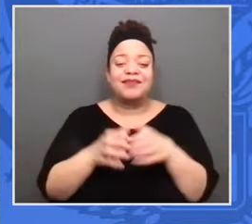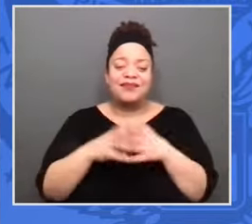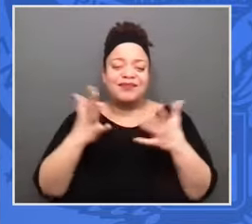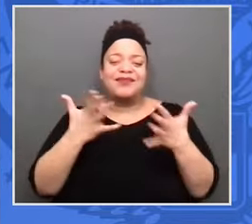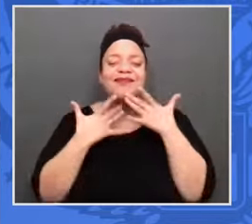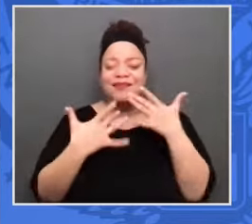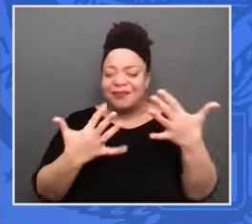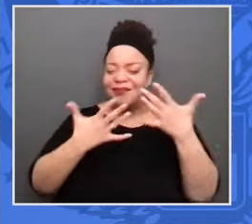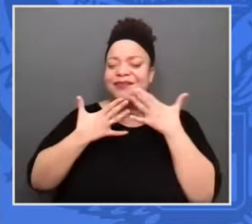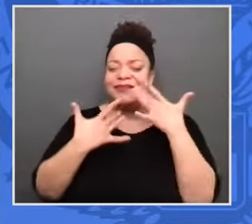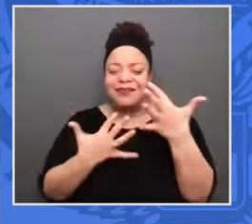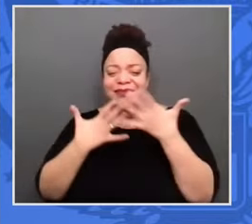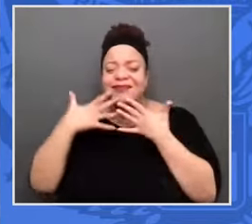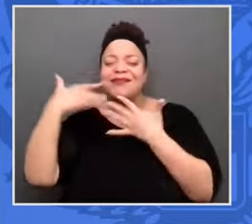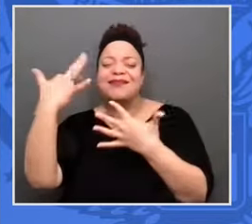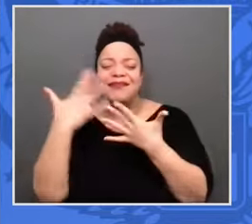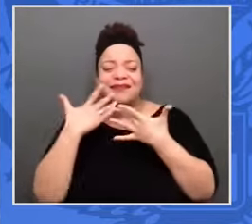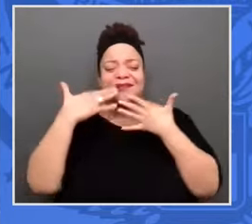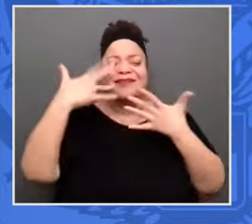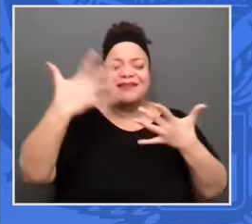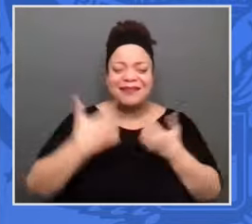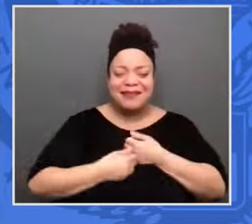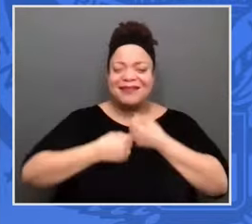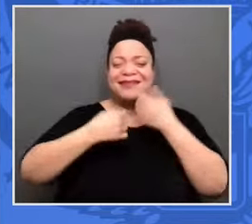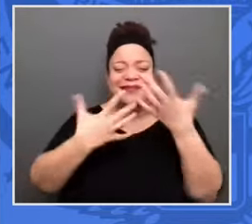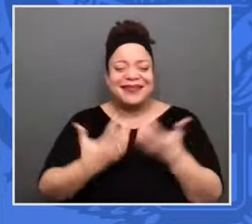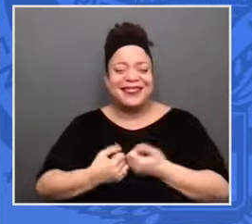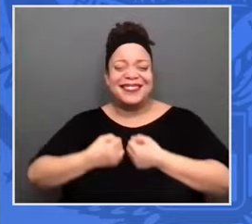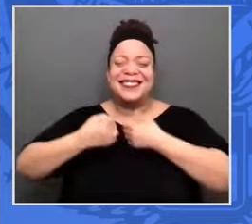celebrate, remember, here is the life of a